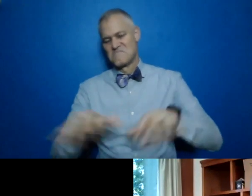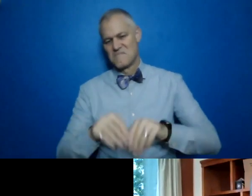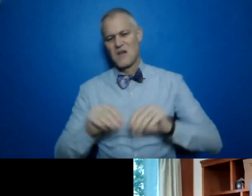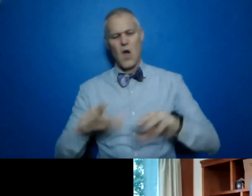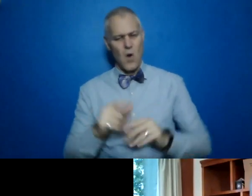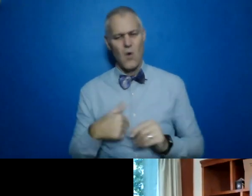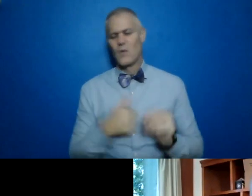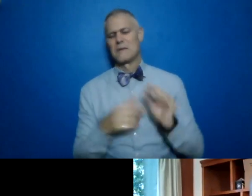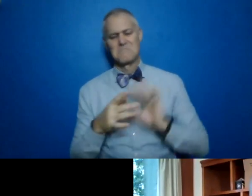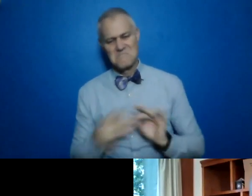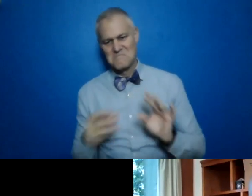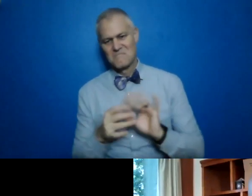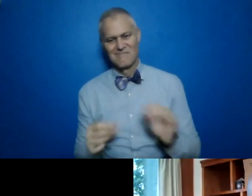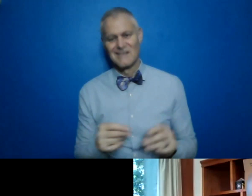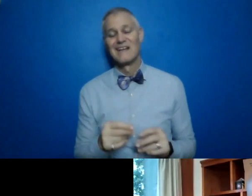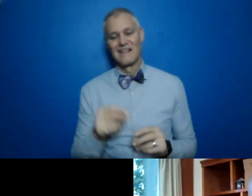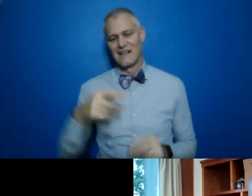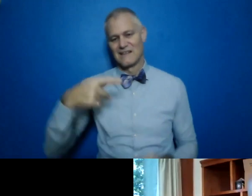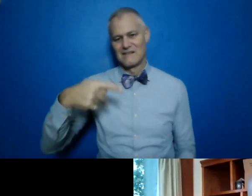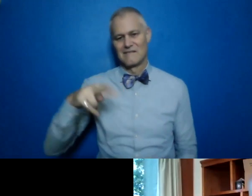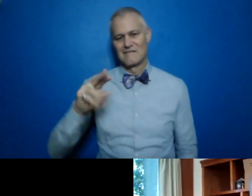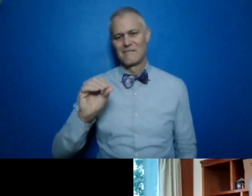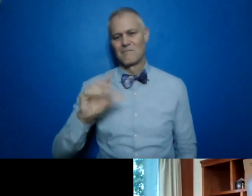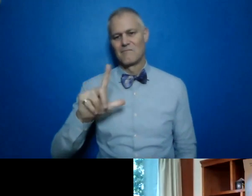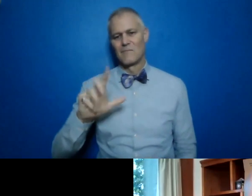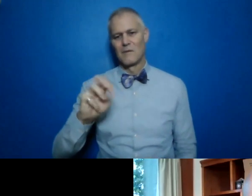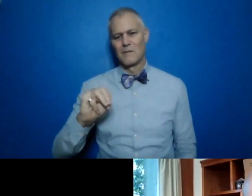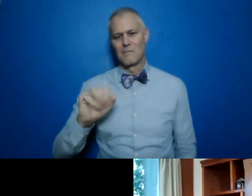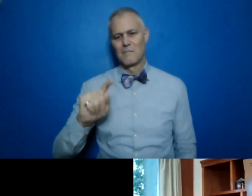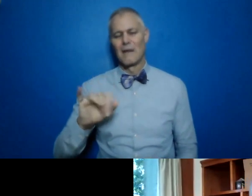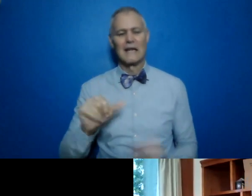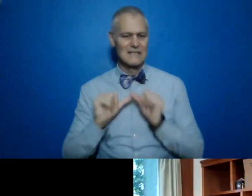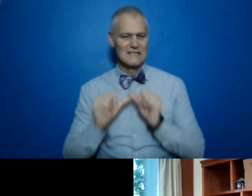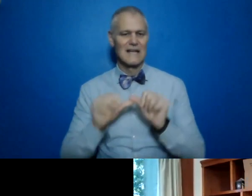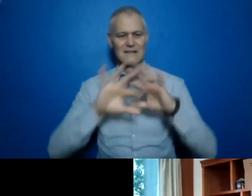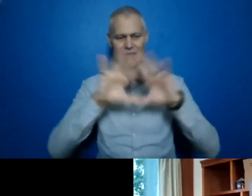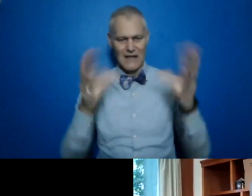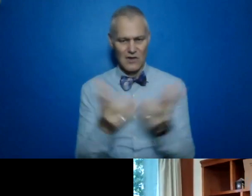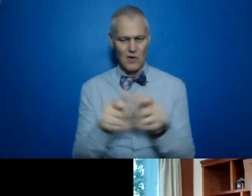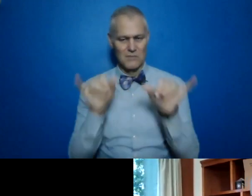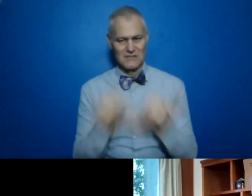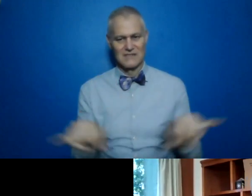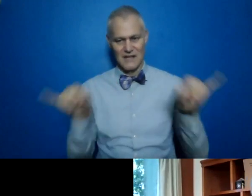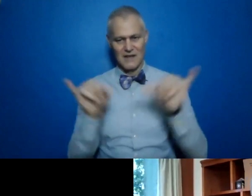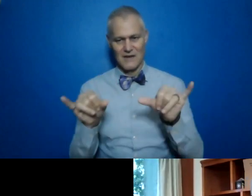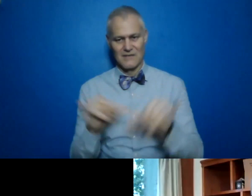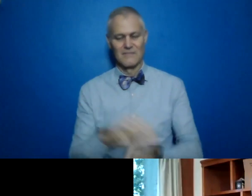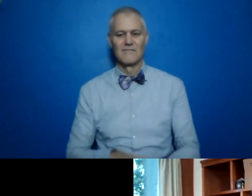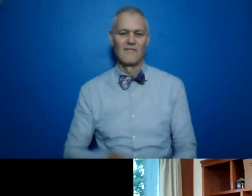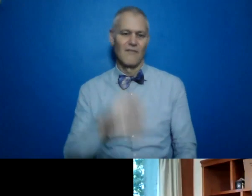it, is definitely problematic and sustains a global order, a global capitalist order.